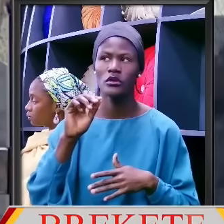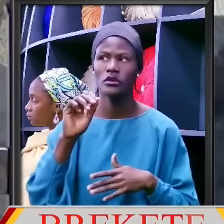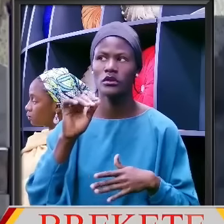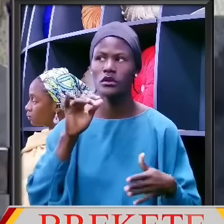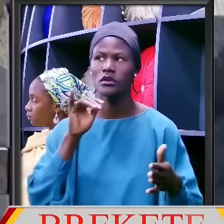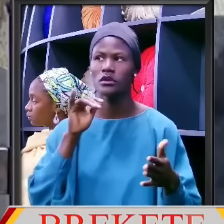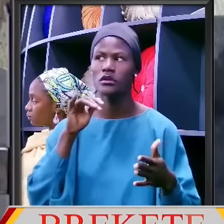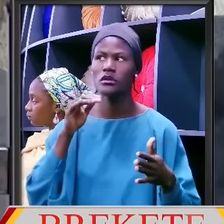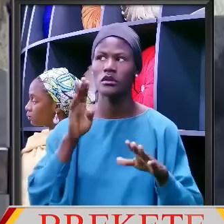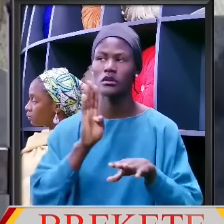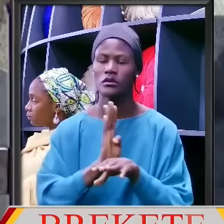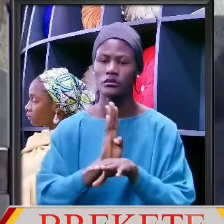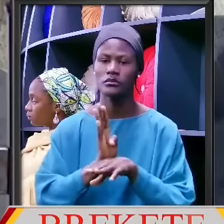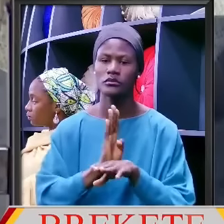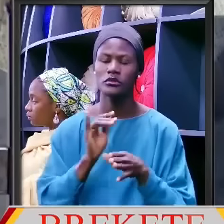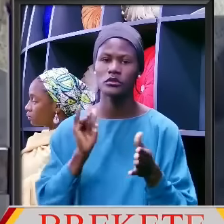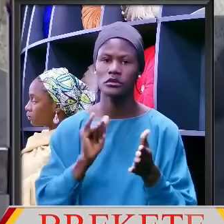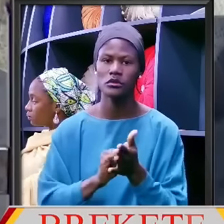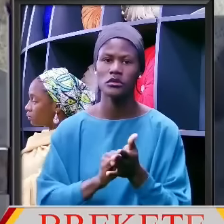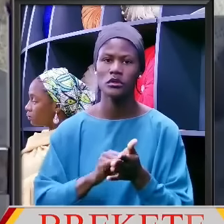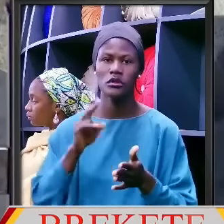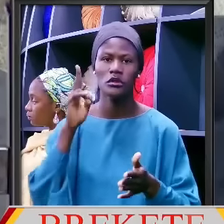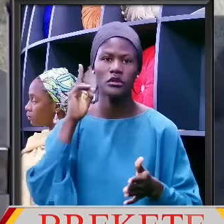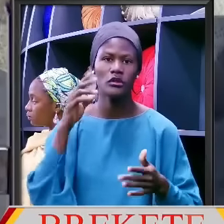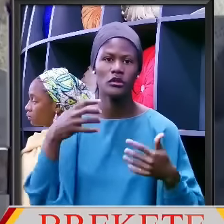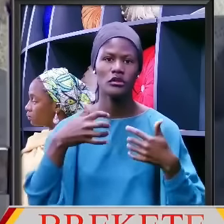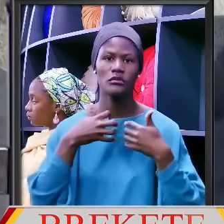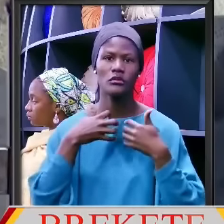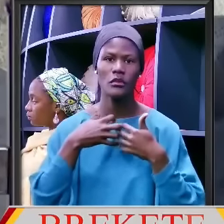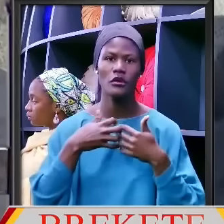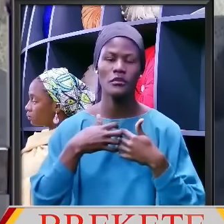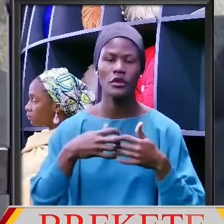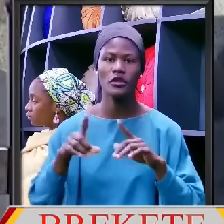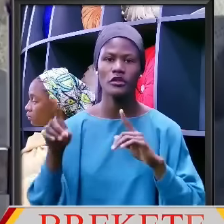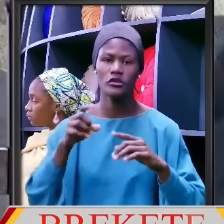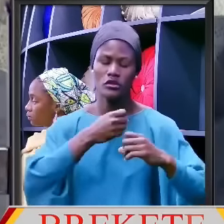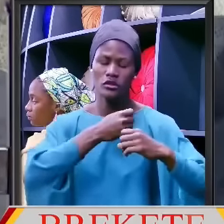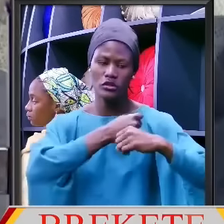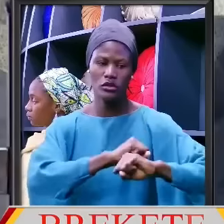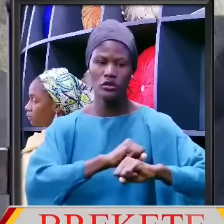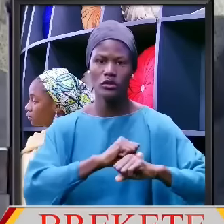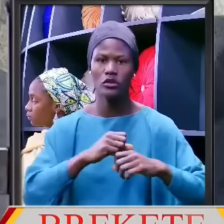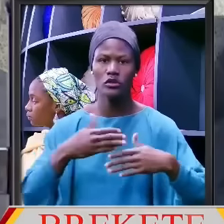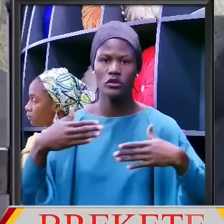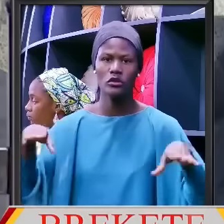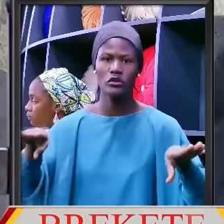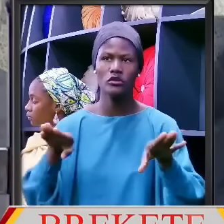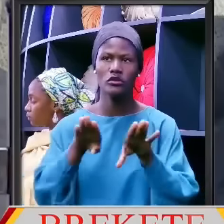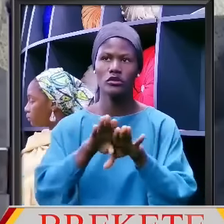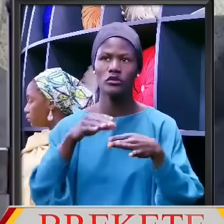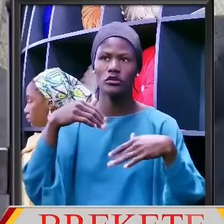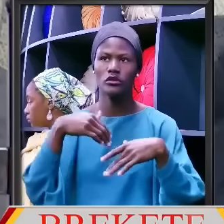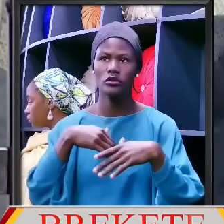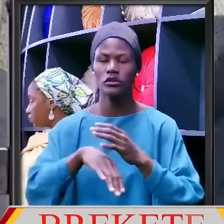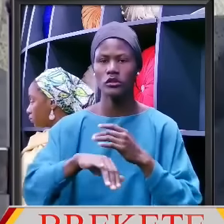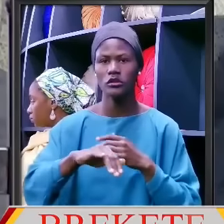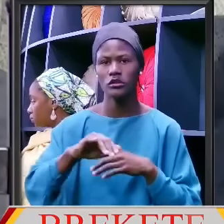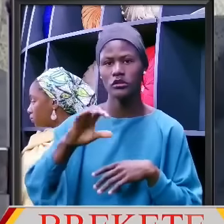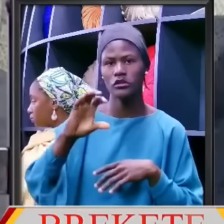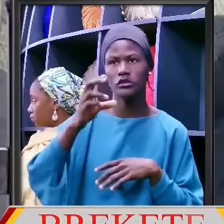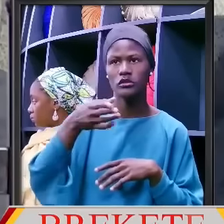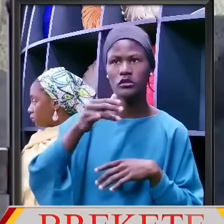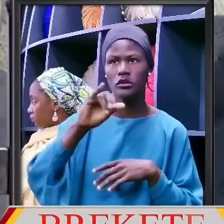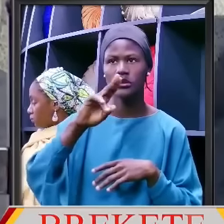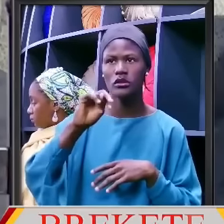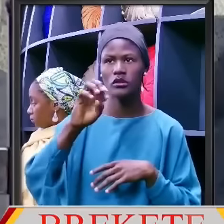his co-parish member is producing security doors in China. Hmm. That I should